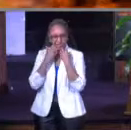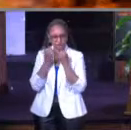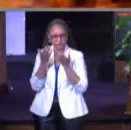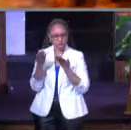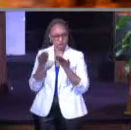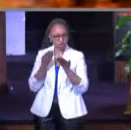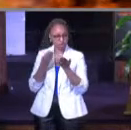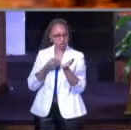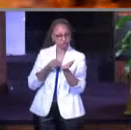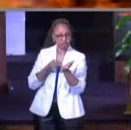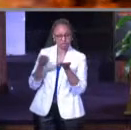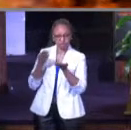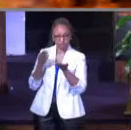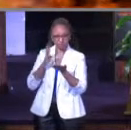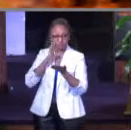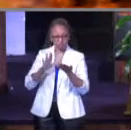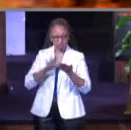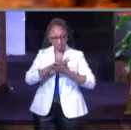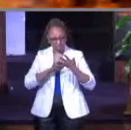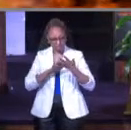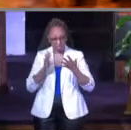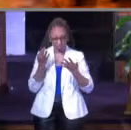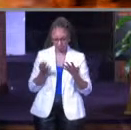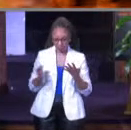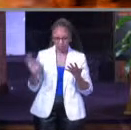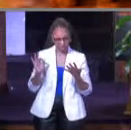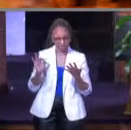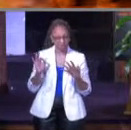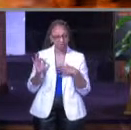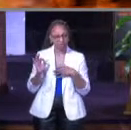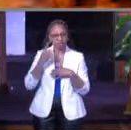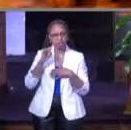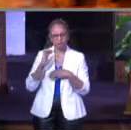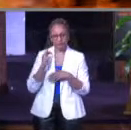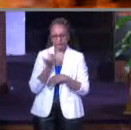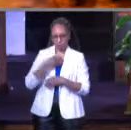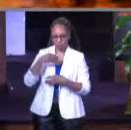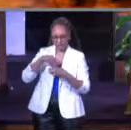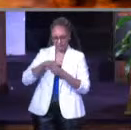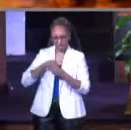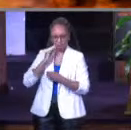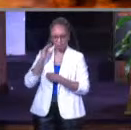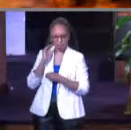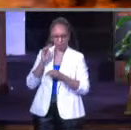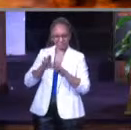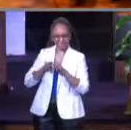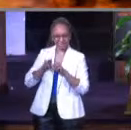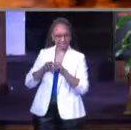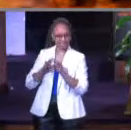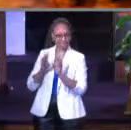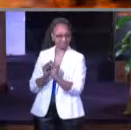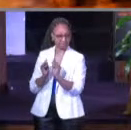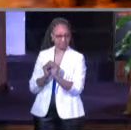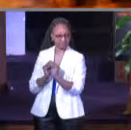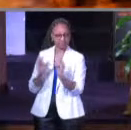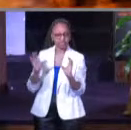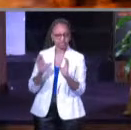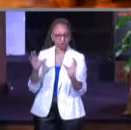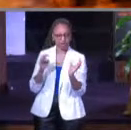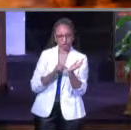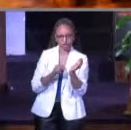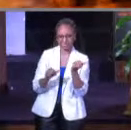Services, offering free 4-hour in-home care sitting session by a certified